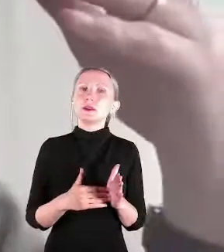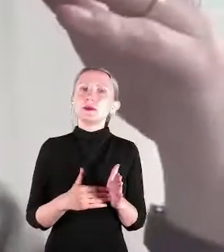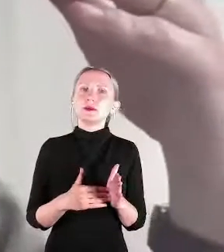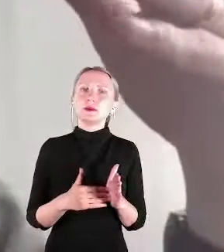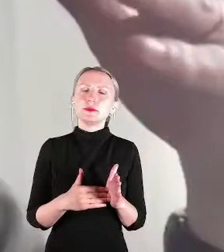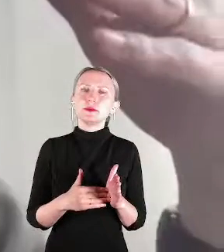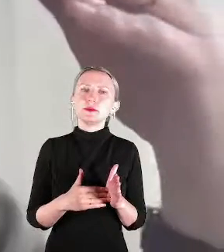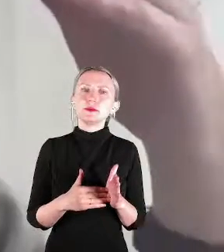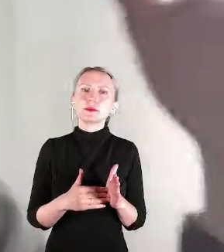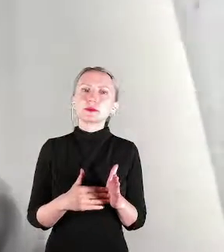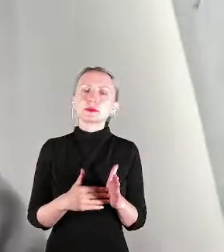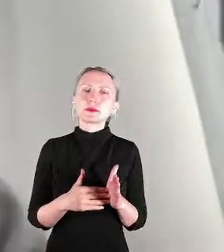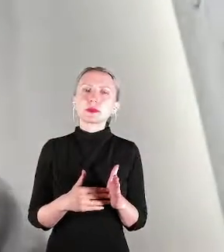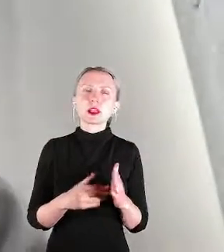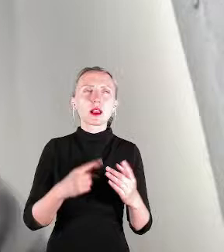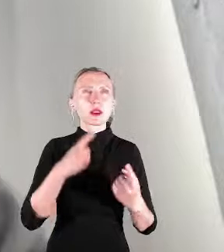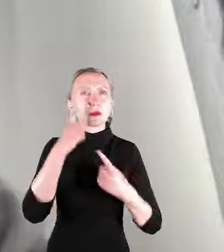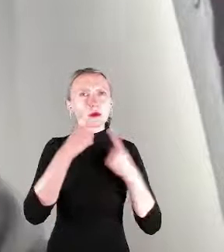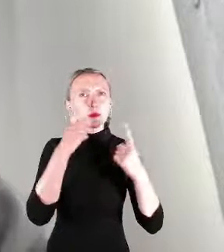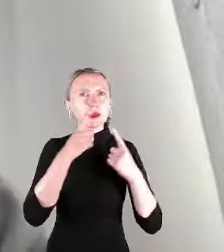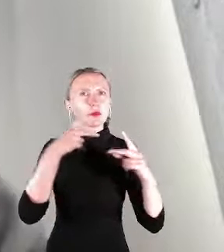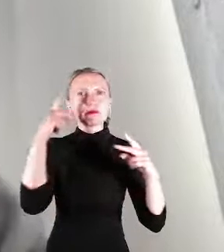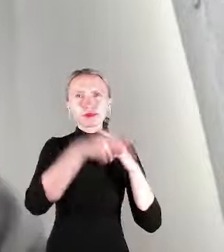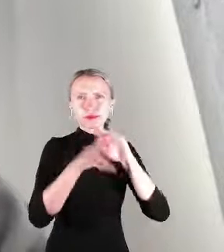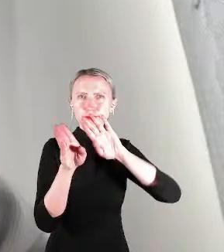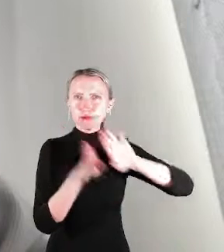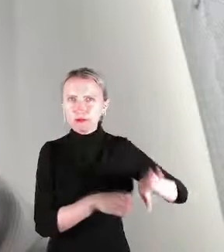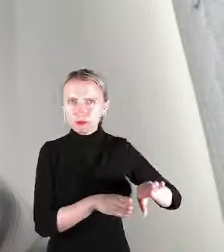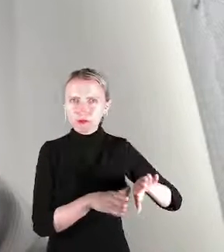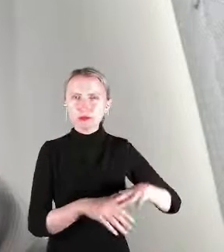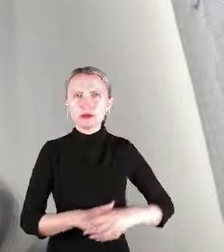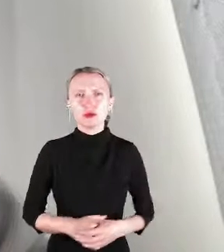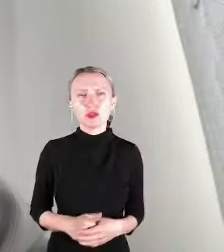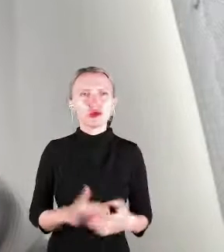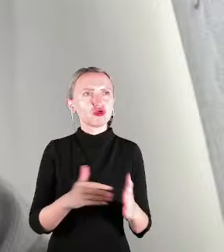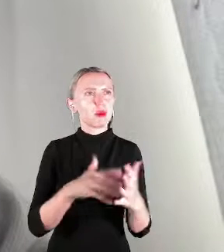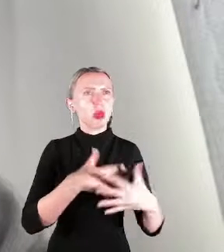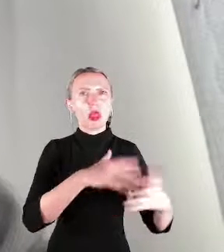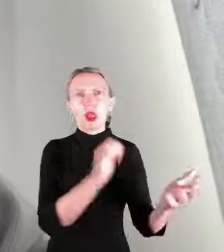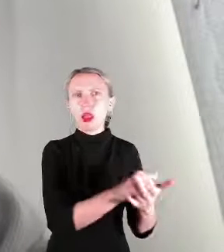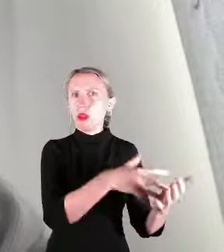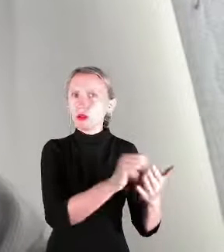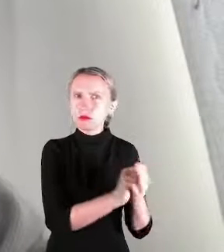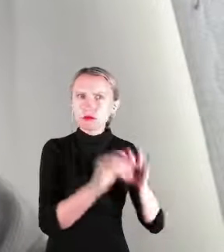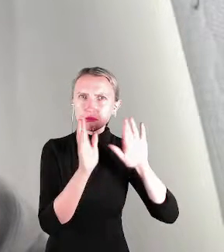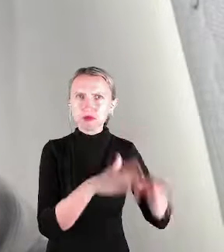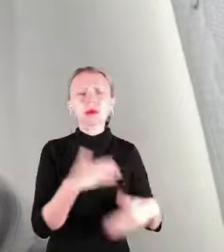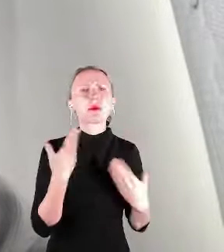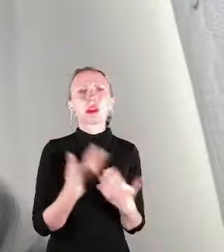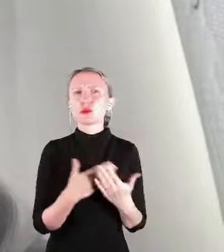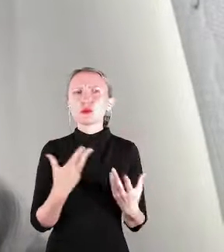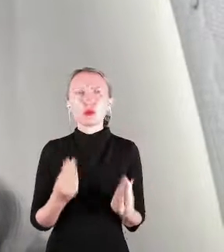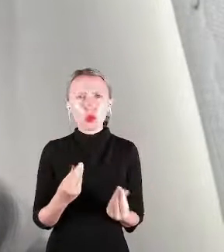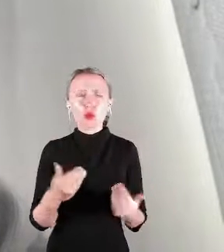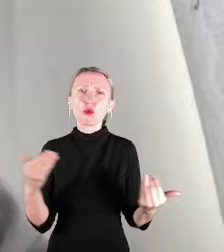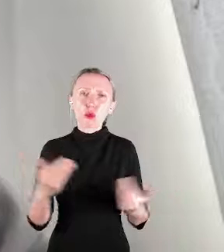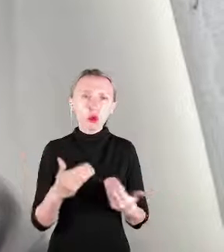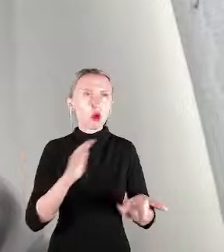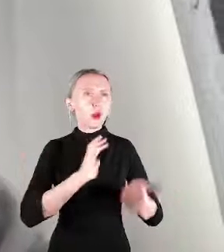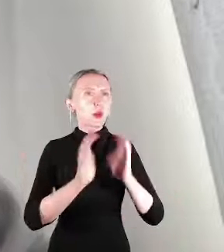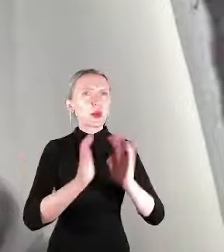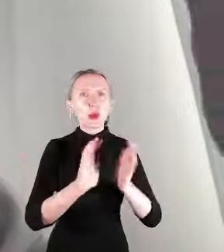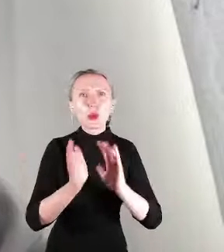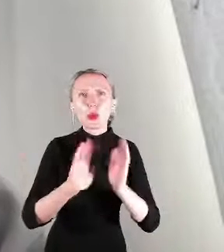mindset that you have to demolish things. Why? You can take care of, you can change